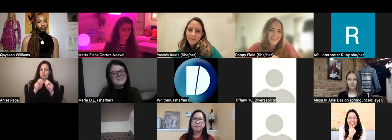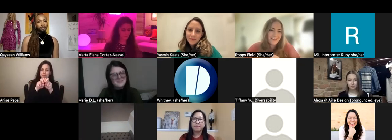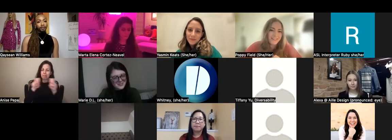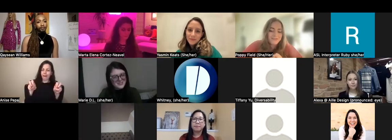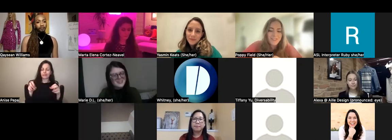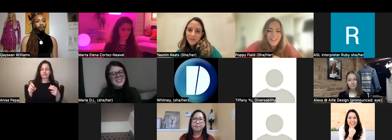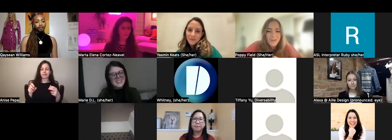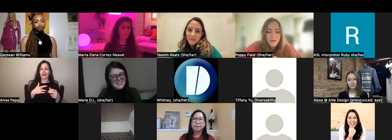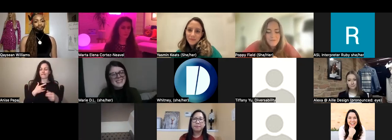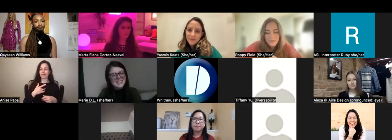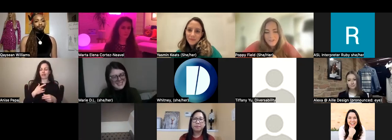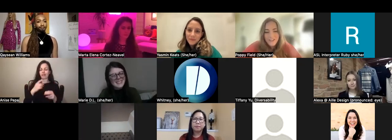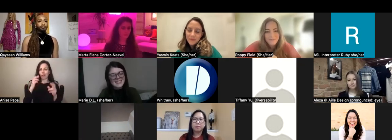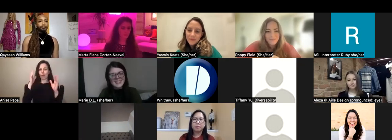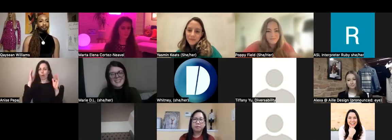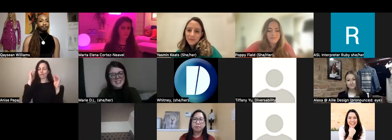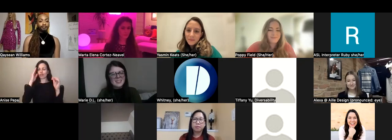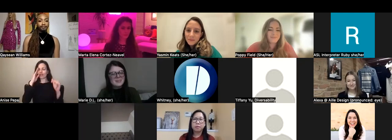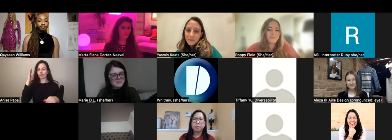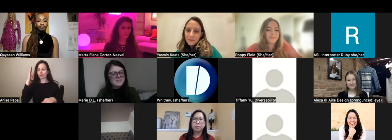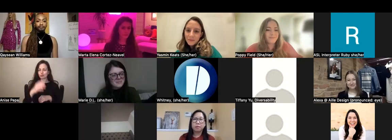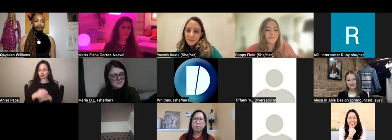here. So yeah, I'm hopeful for the future.